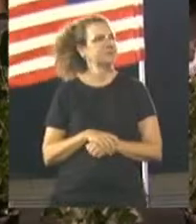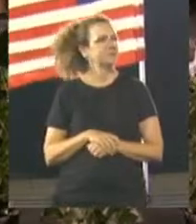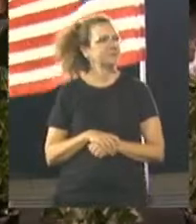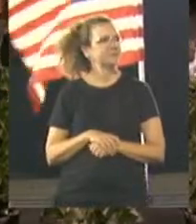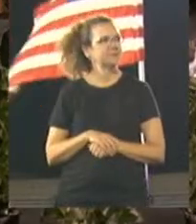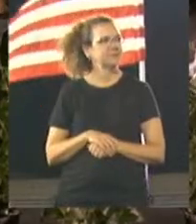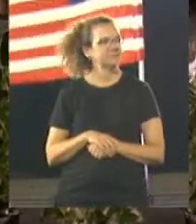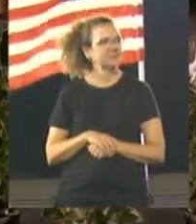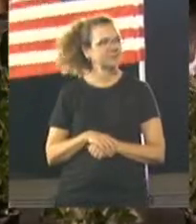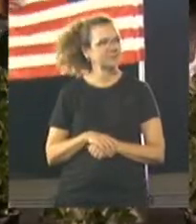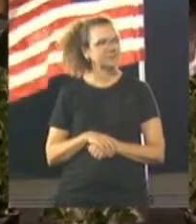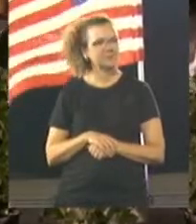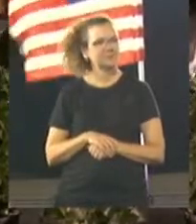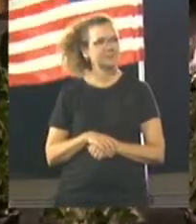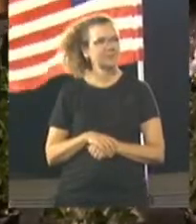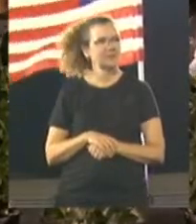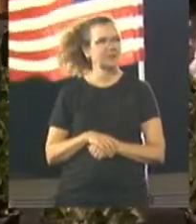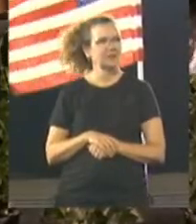Are you Maria?